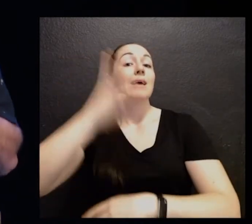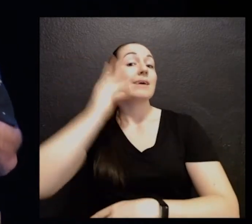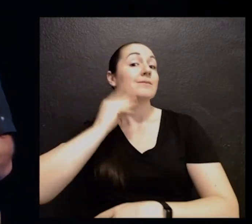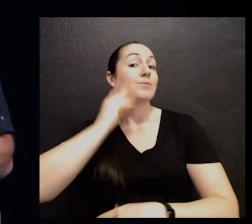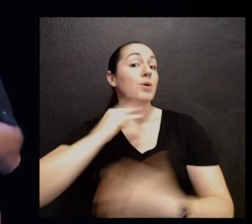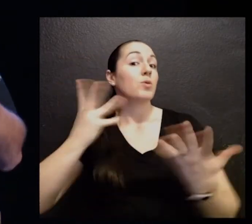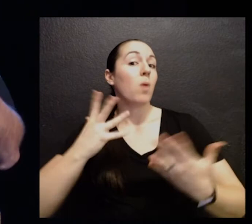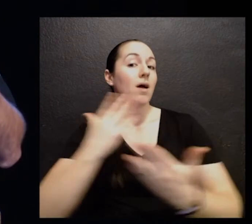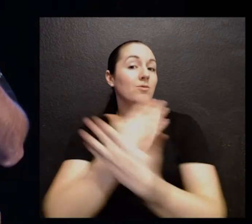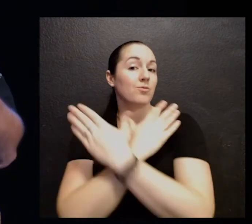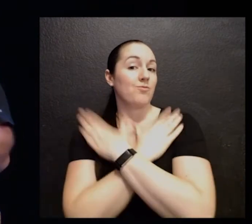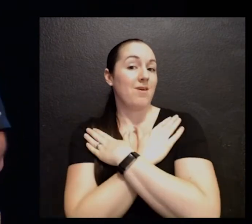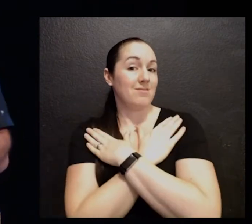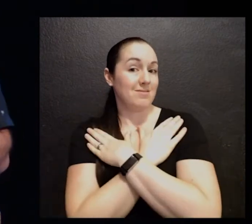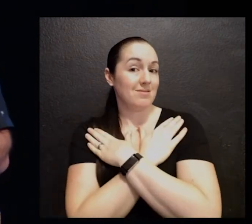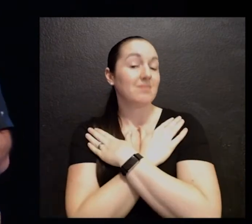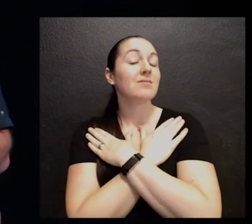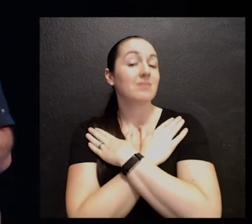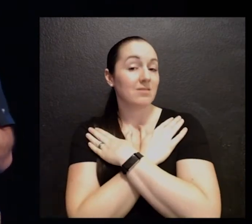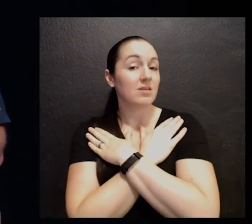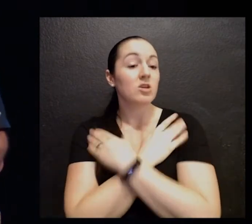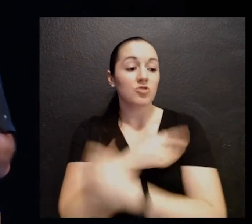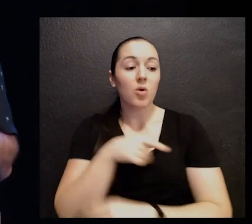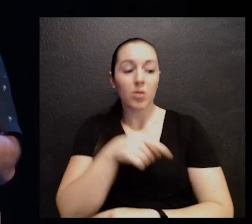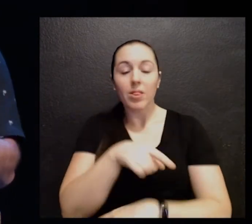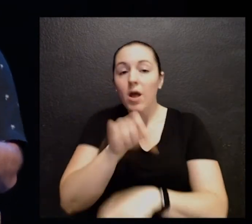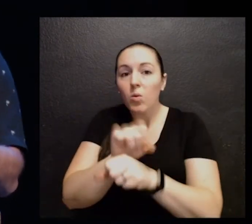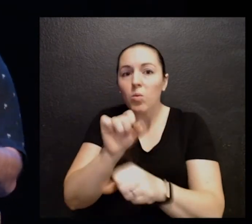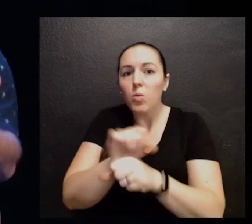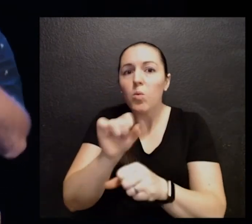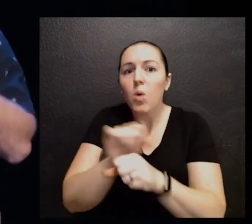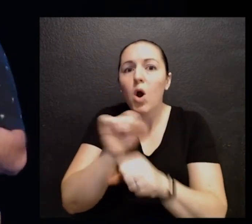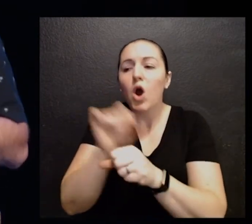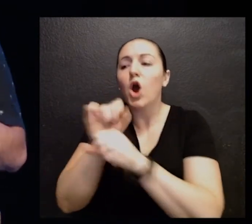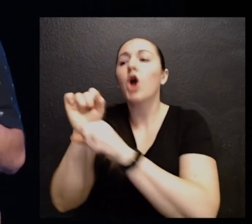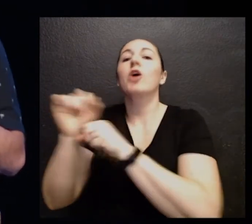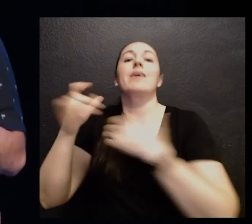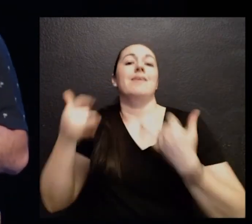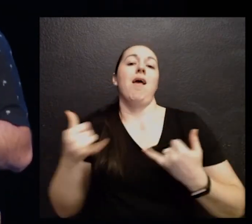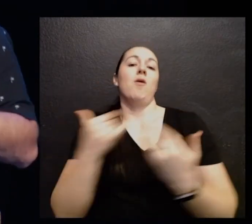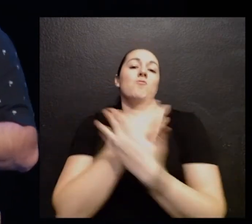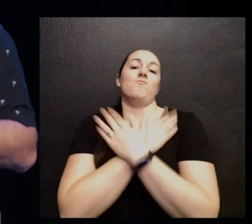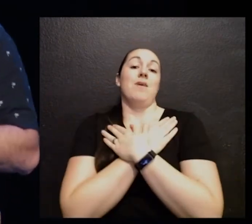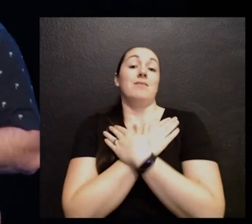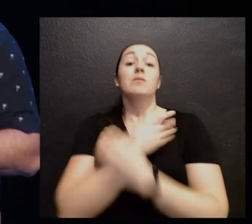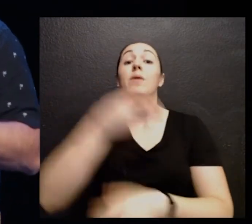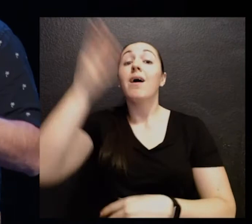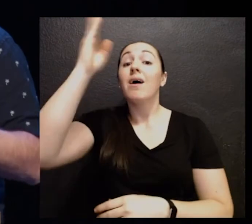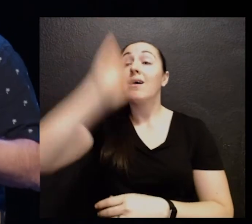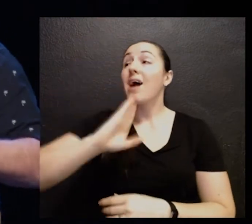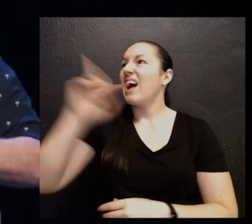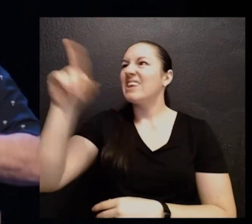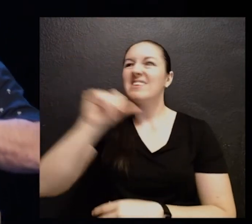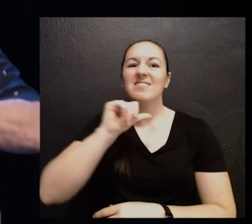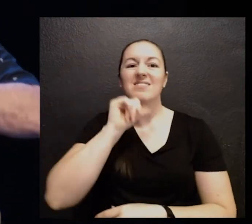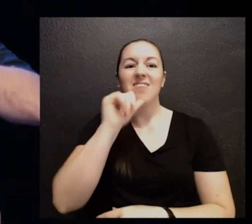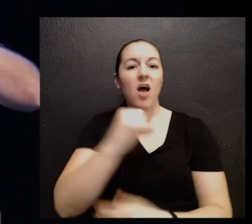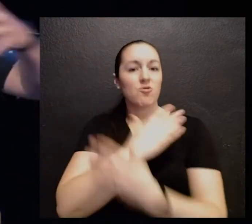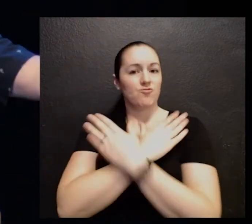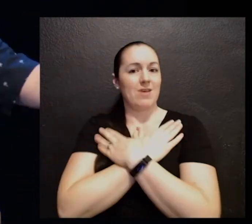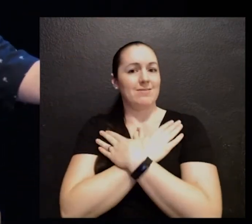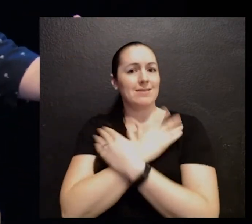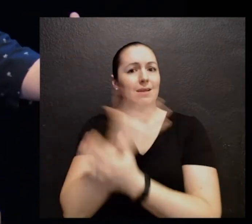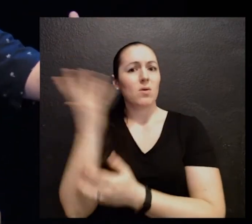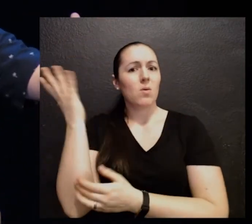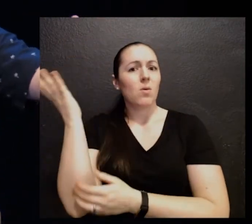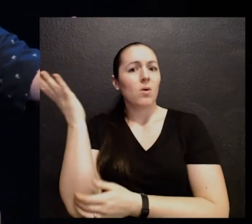of a place of rest. And God isn't just resting from the work. The day of rest is so he might